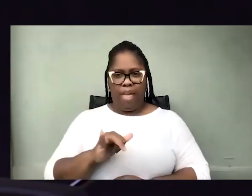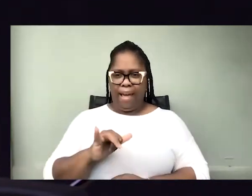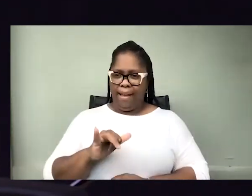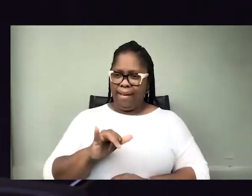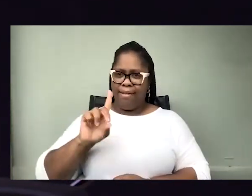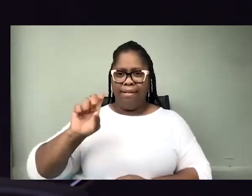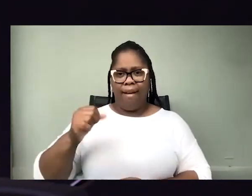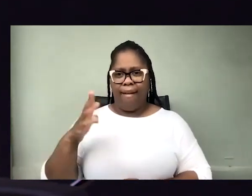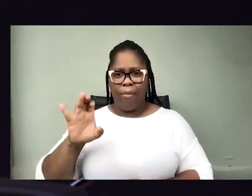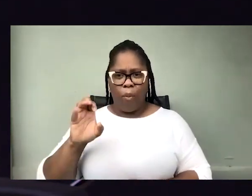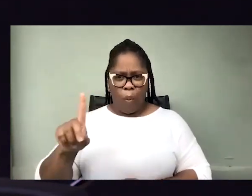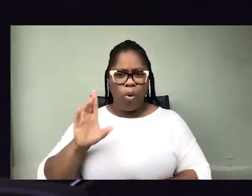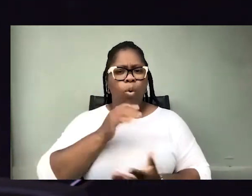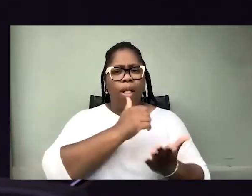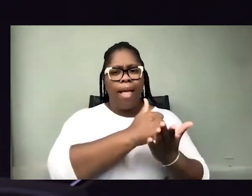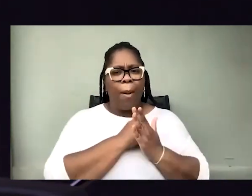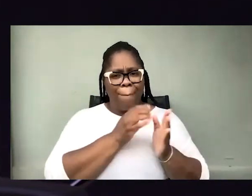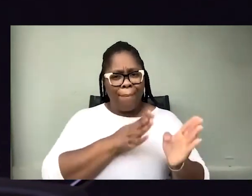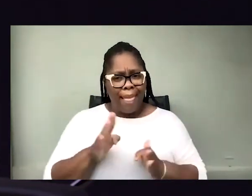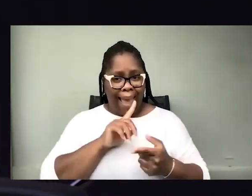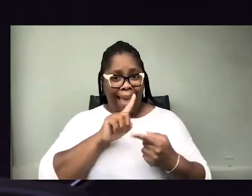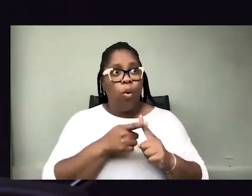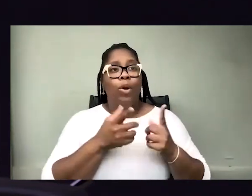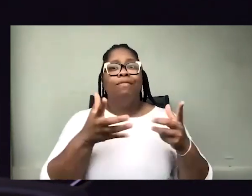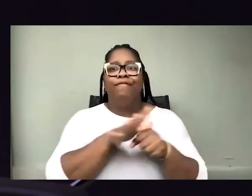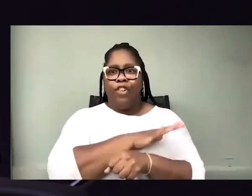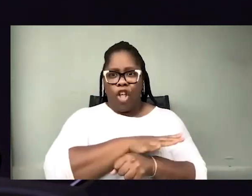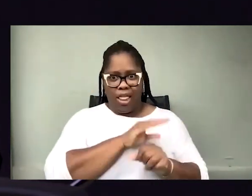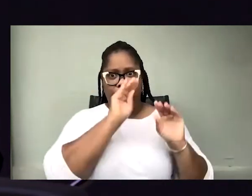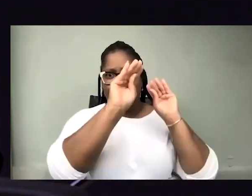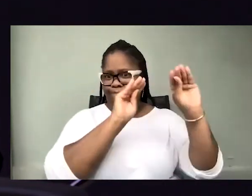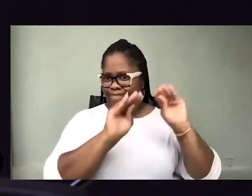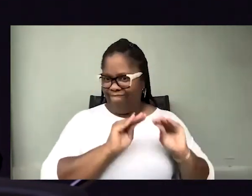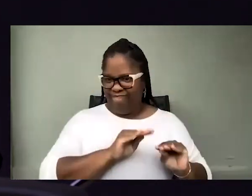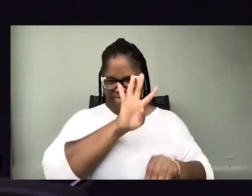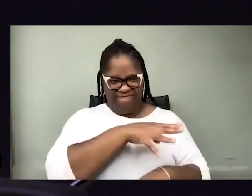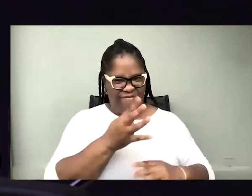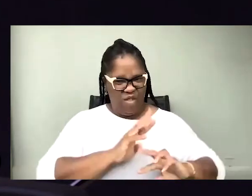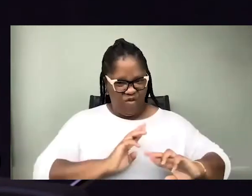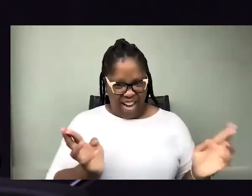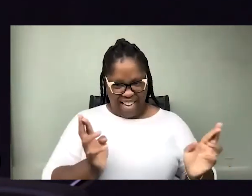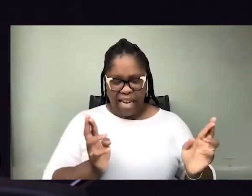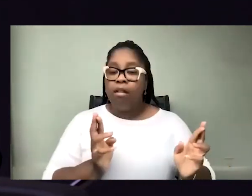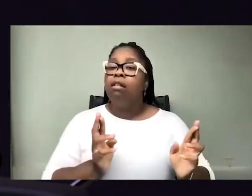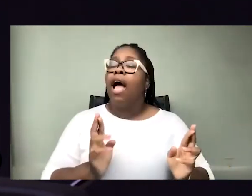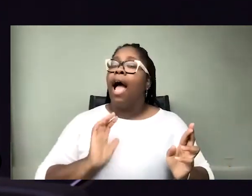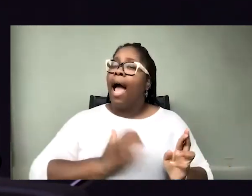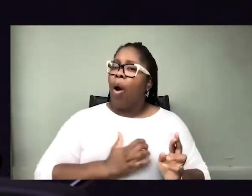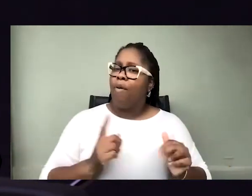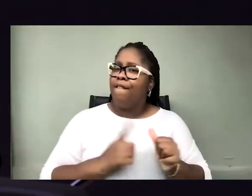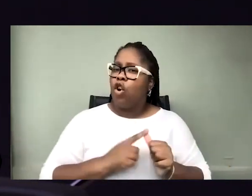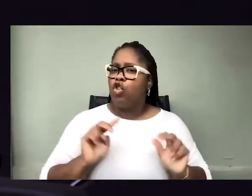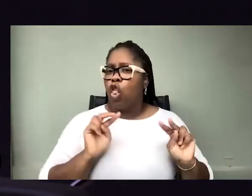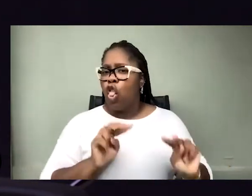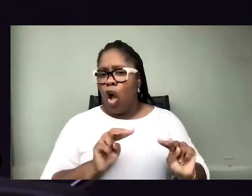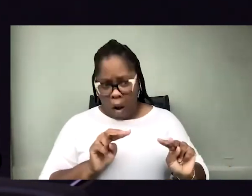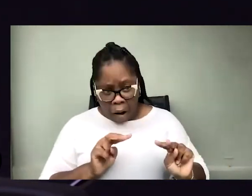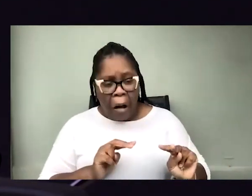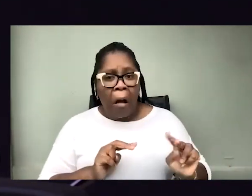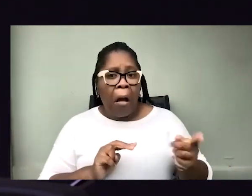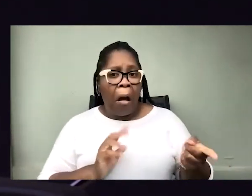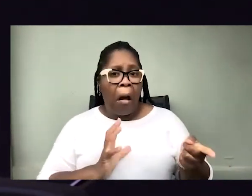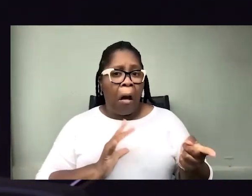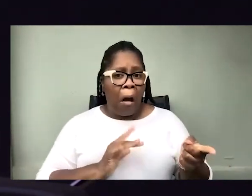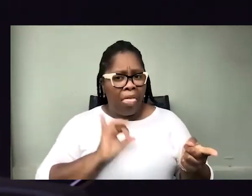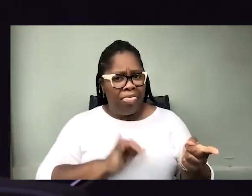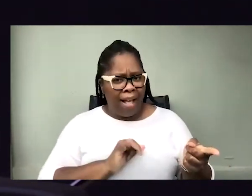important tool for planning purposes once it's fully populated. Our first impressions were, wow, this is wonderful that this